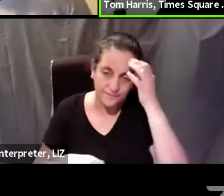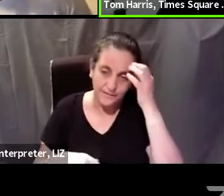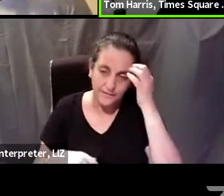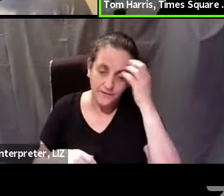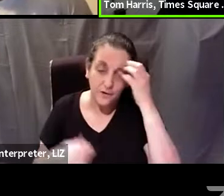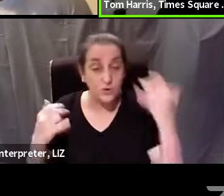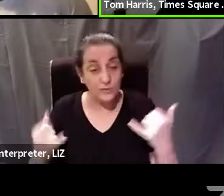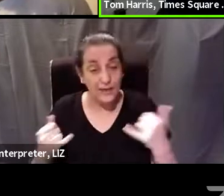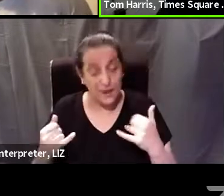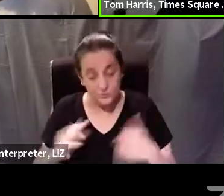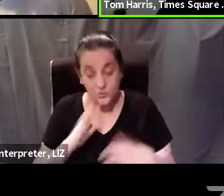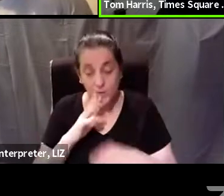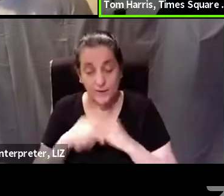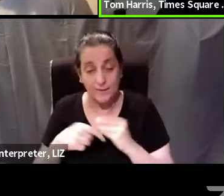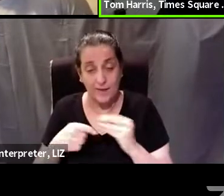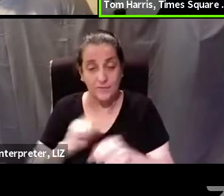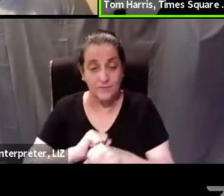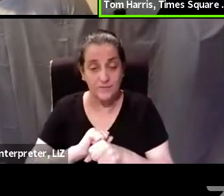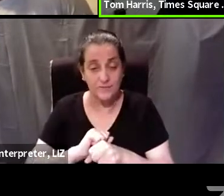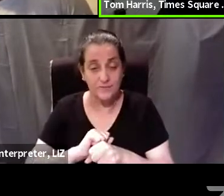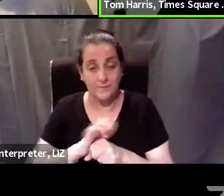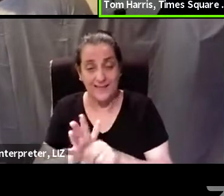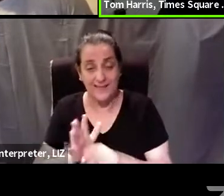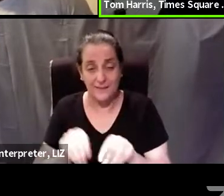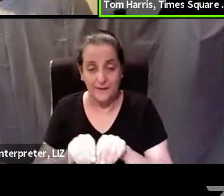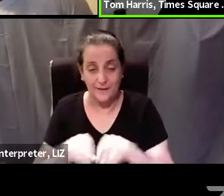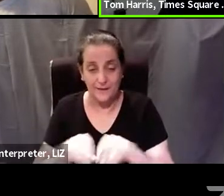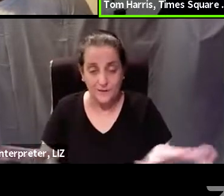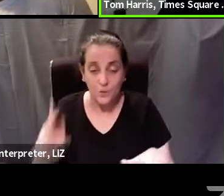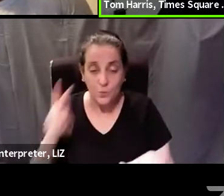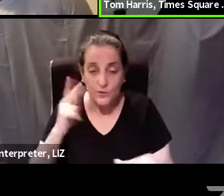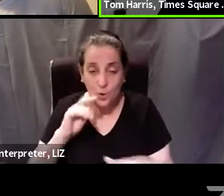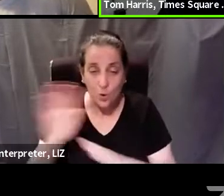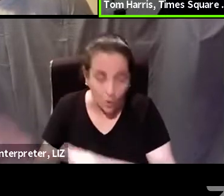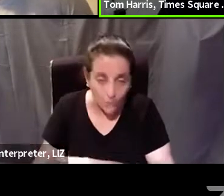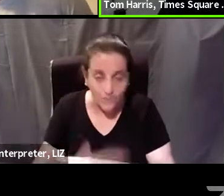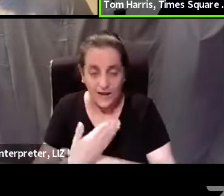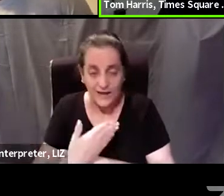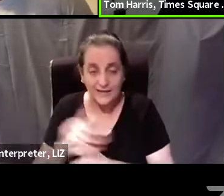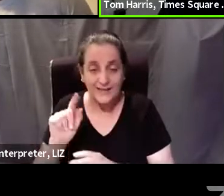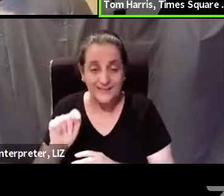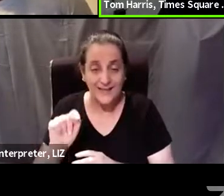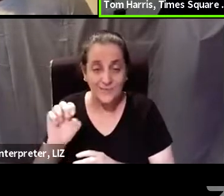We saw overnight the population in Times Square go from